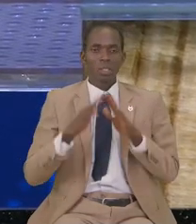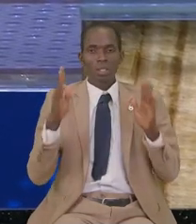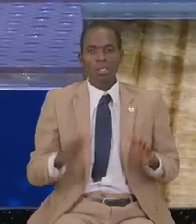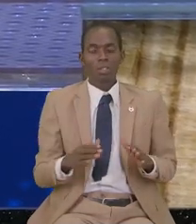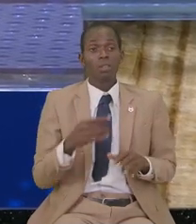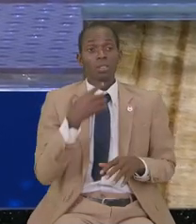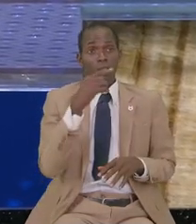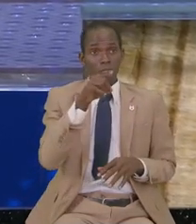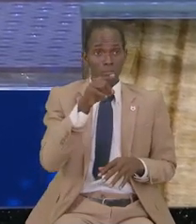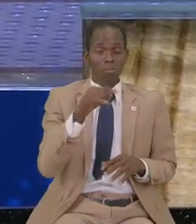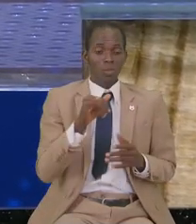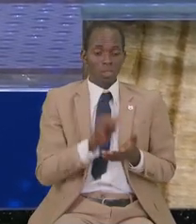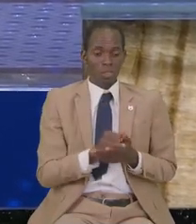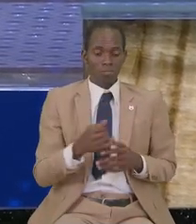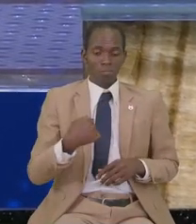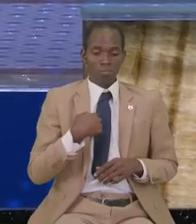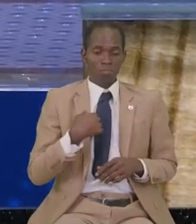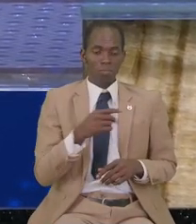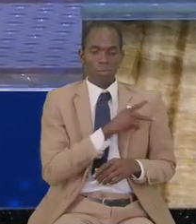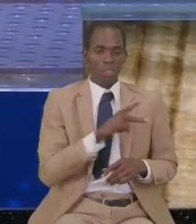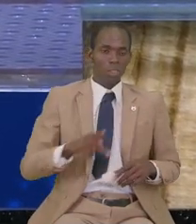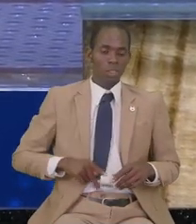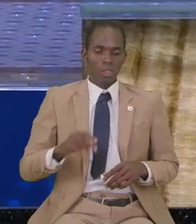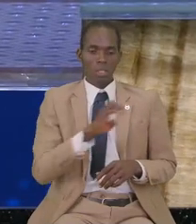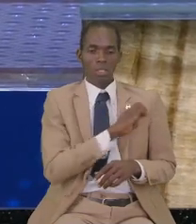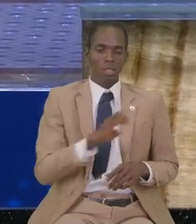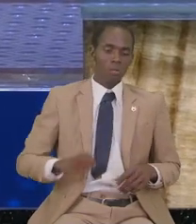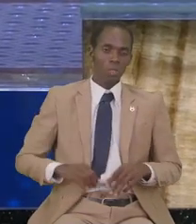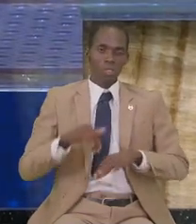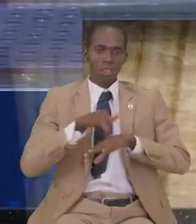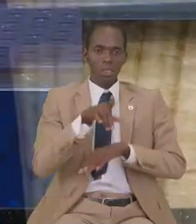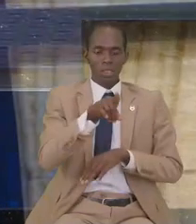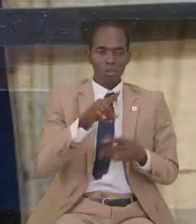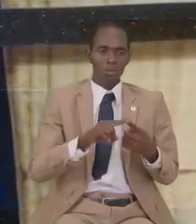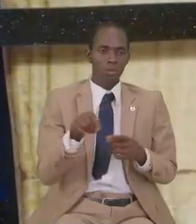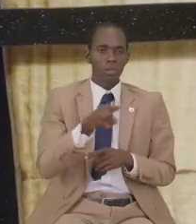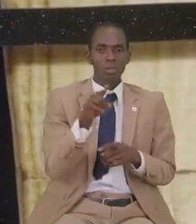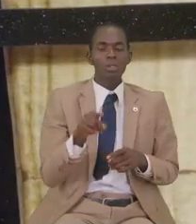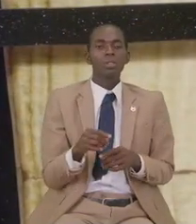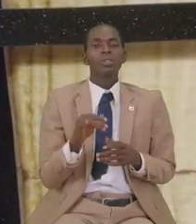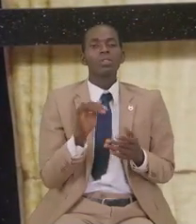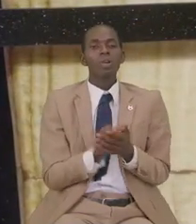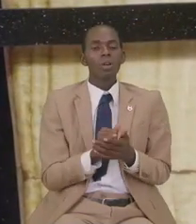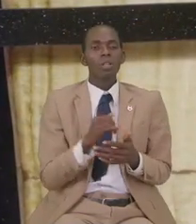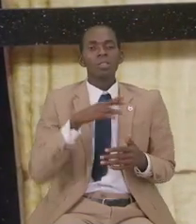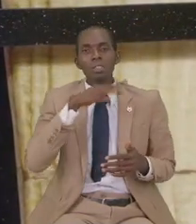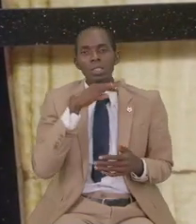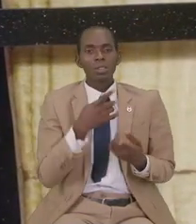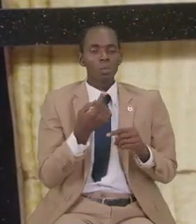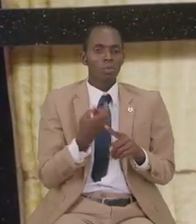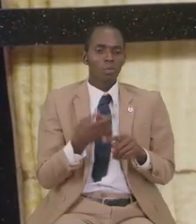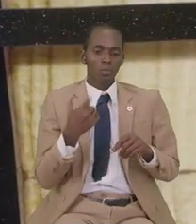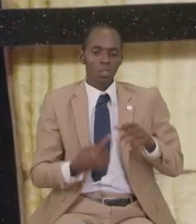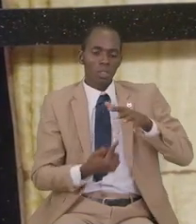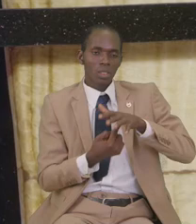them, I, the king, the emperor, I send this to them. Iniquity coming from the chief and from the